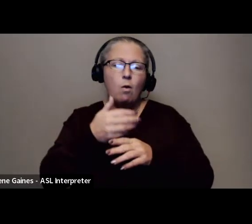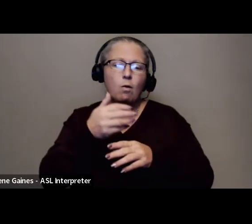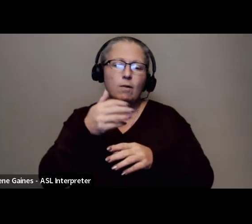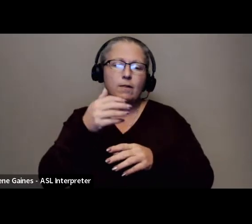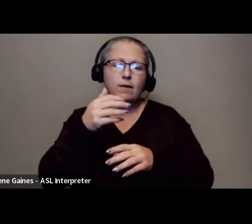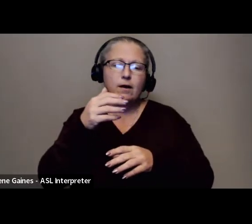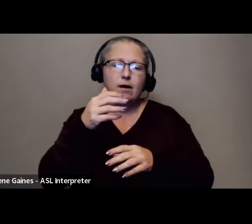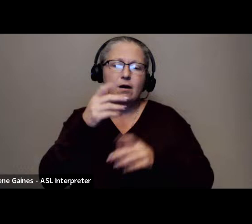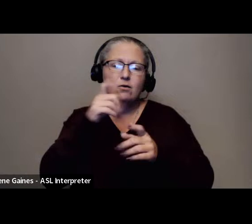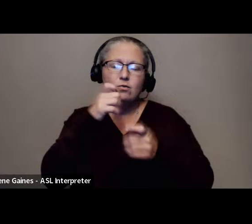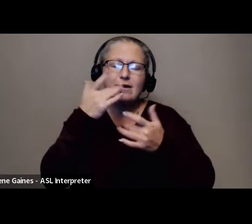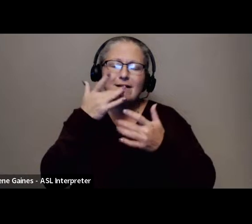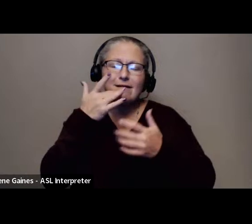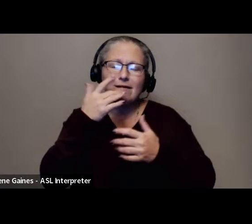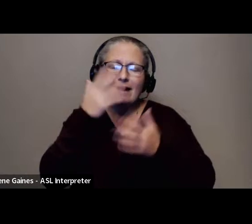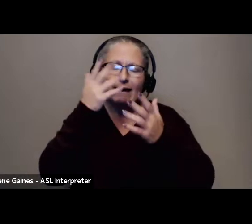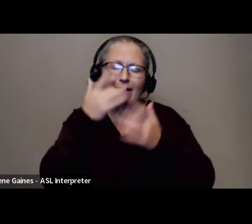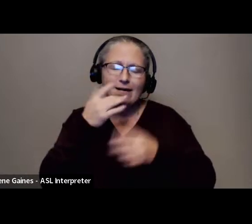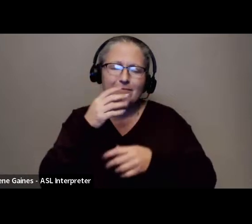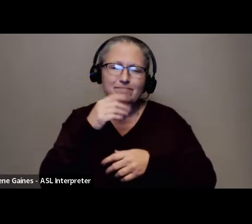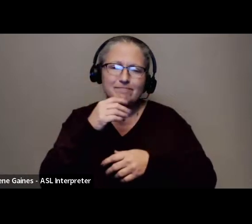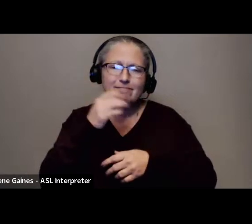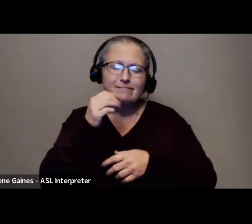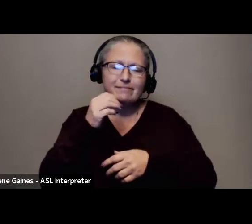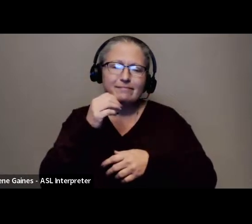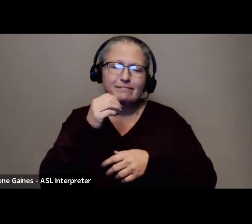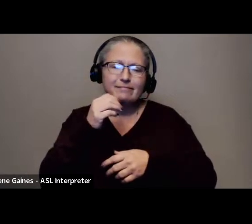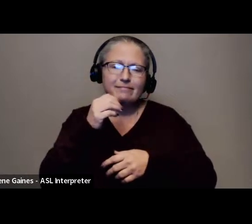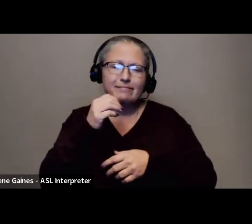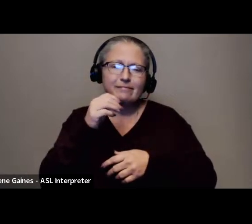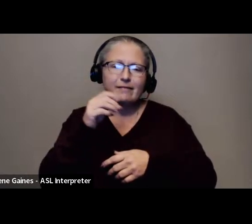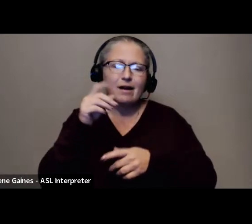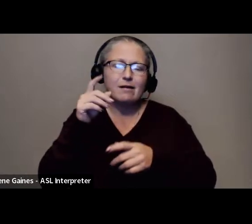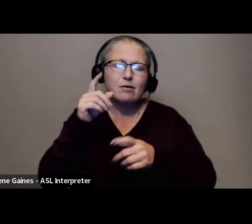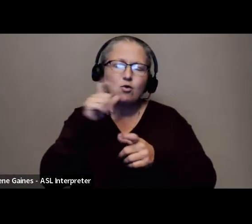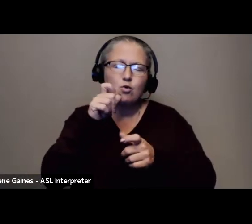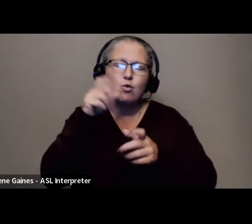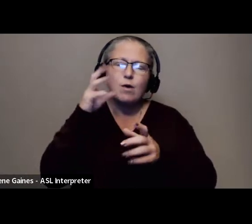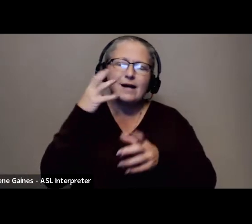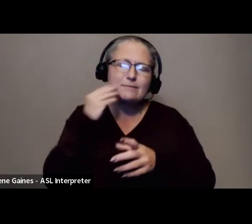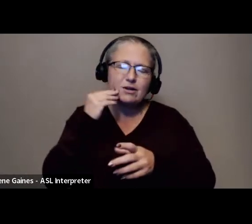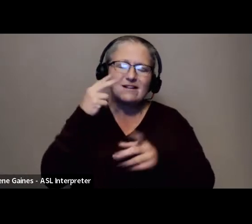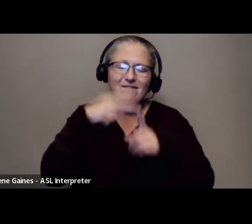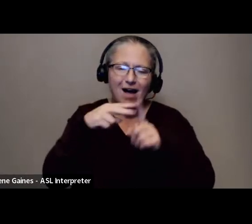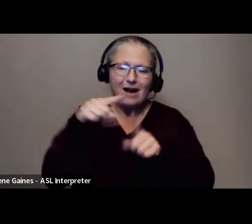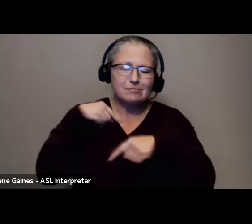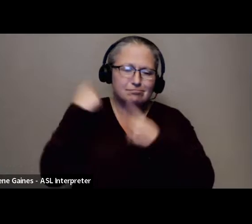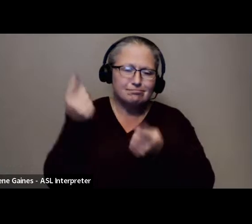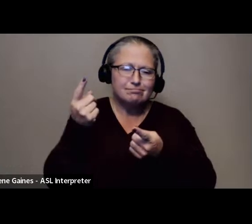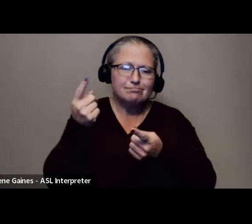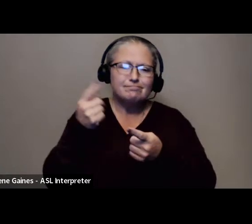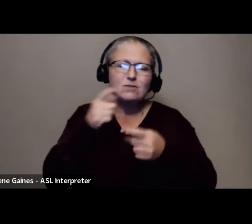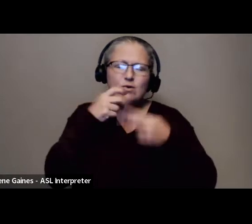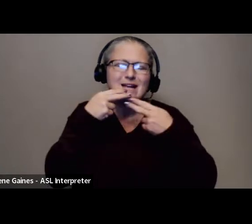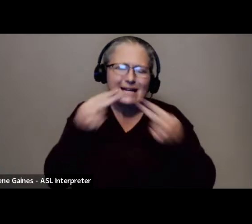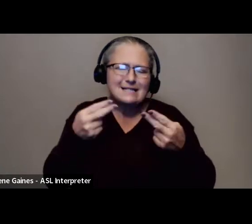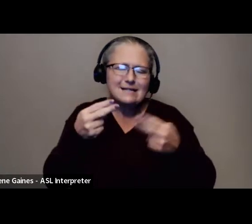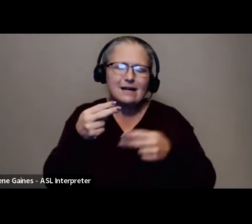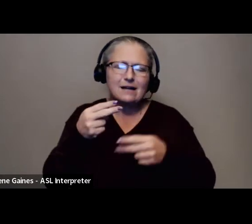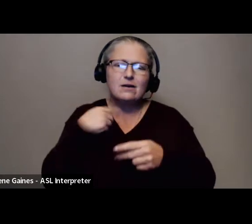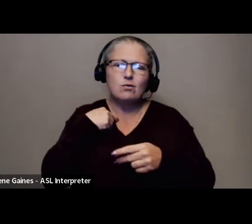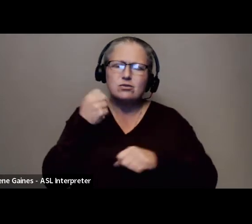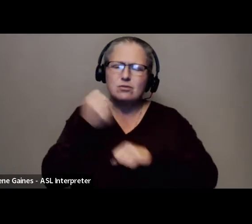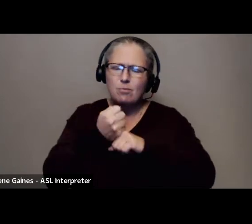Levant who have experienced horrible and violent conditions over the past few weeks. We all support all of the members of our community with friends and